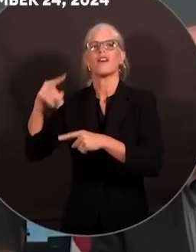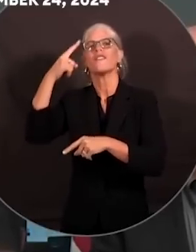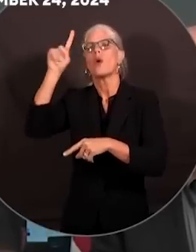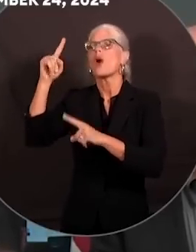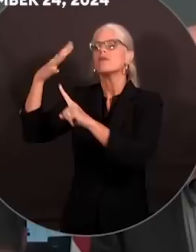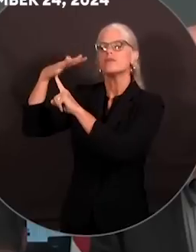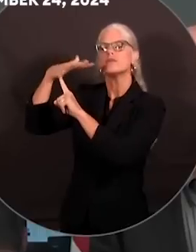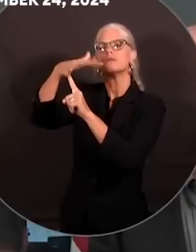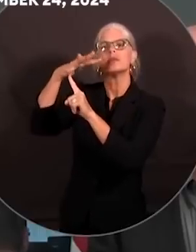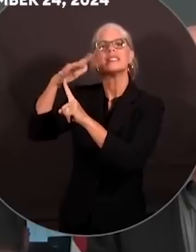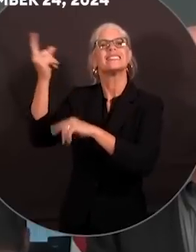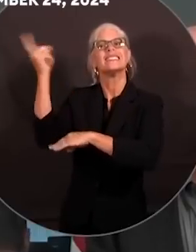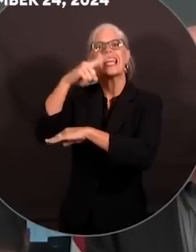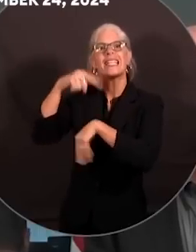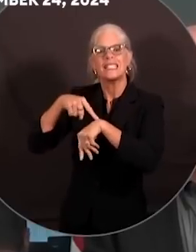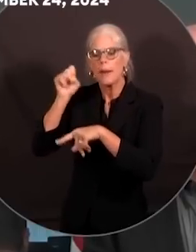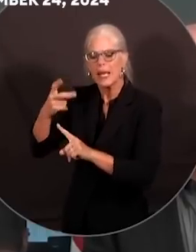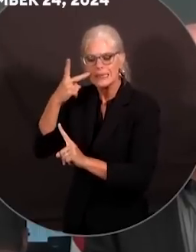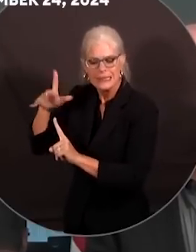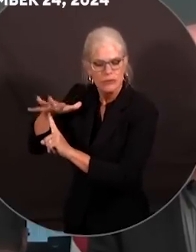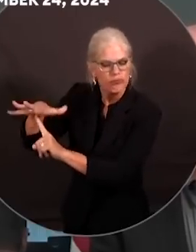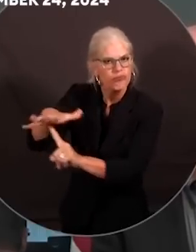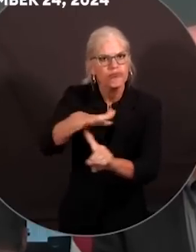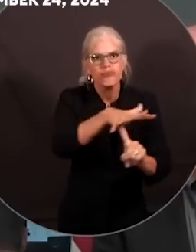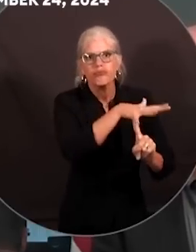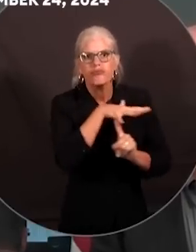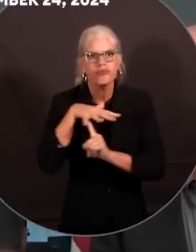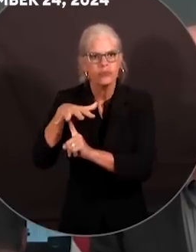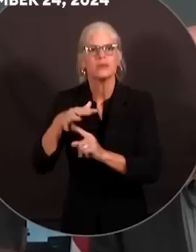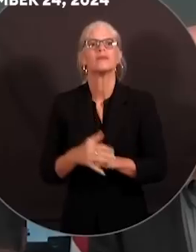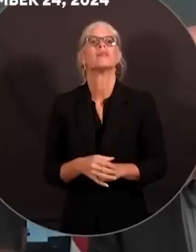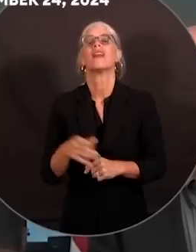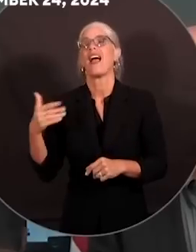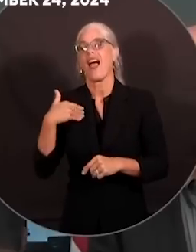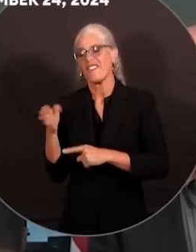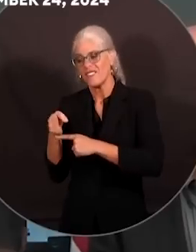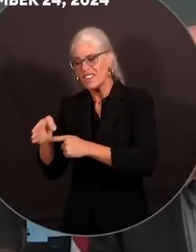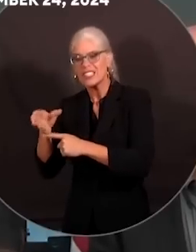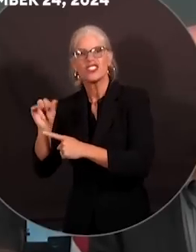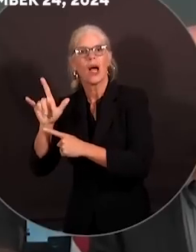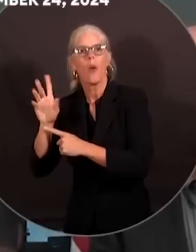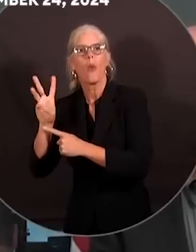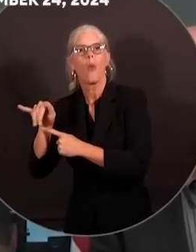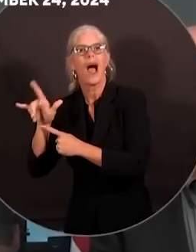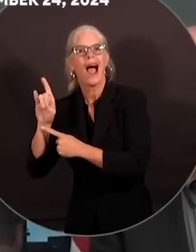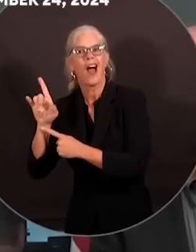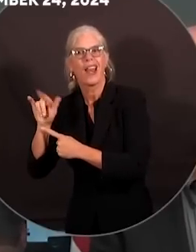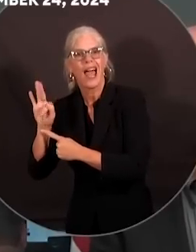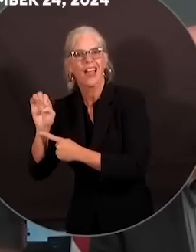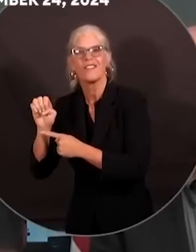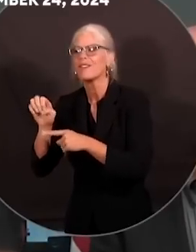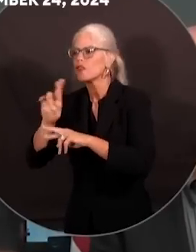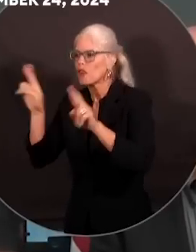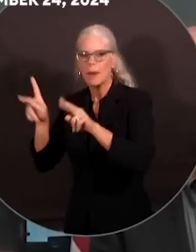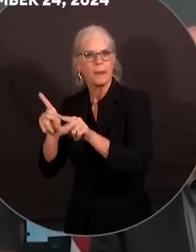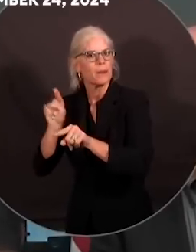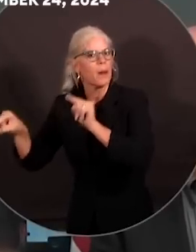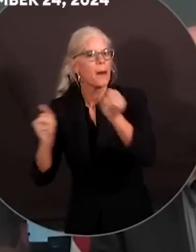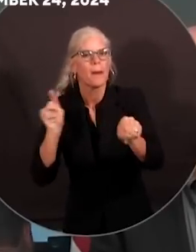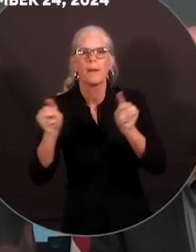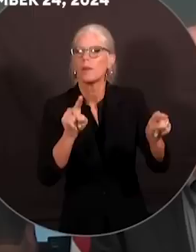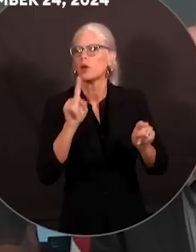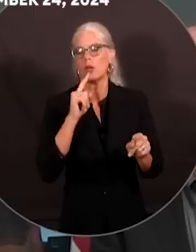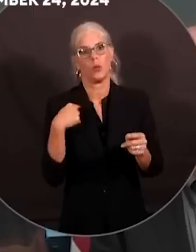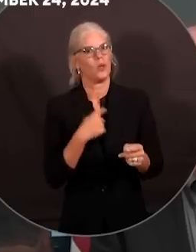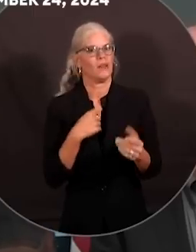mission. Florida Fish and Wildlife Commission has high water vehicles and other storm response resources available statewide,